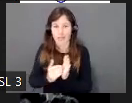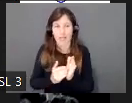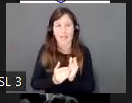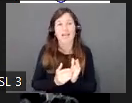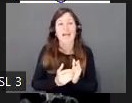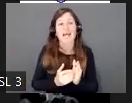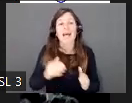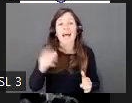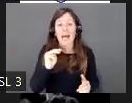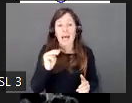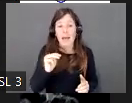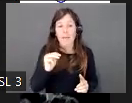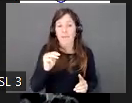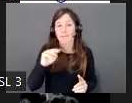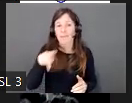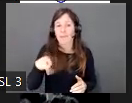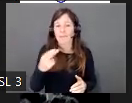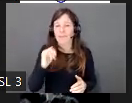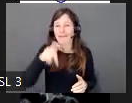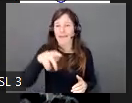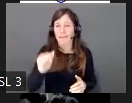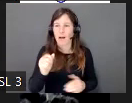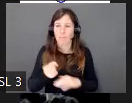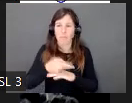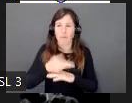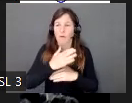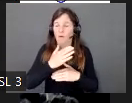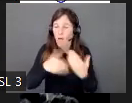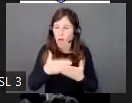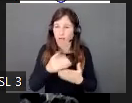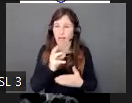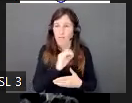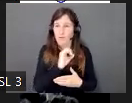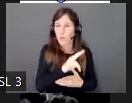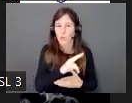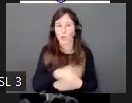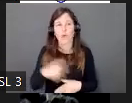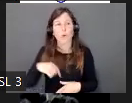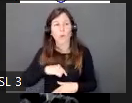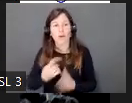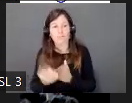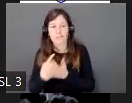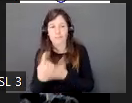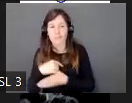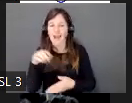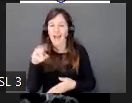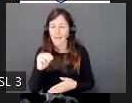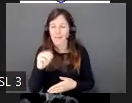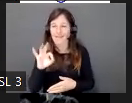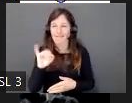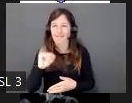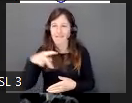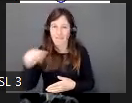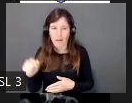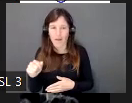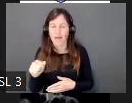trumps all MOUs. We're skilled in always revisiting MFIPA legislation and the Police Services Act, which I work